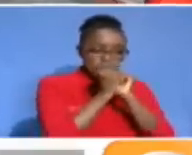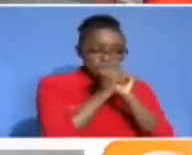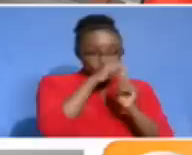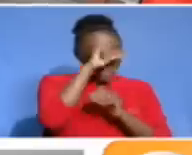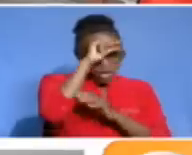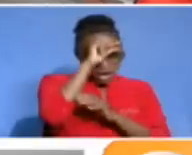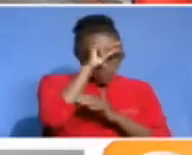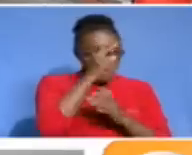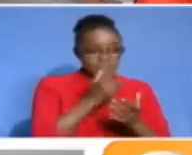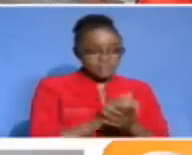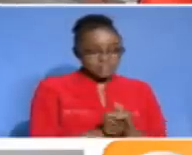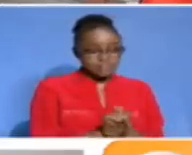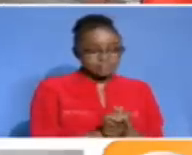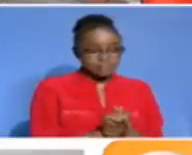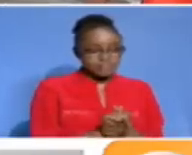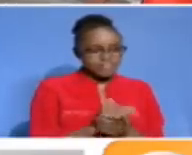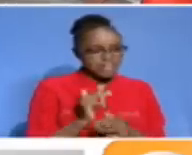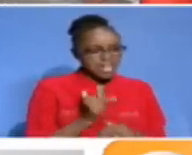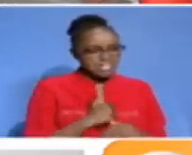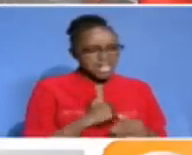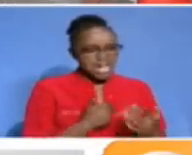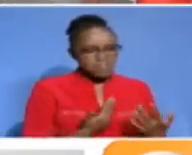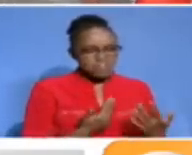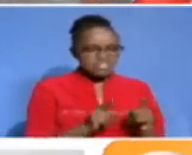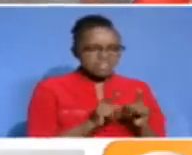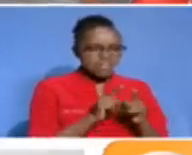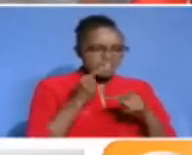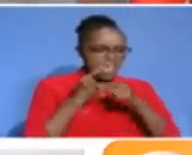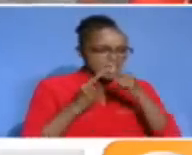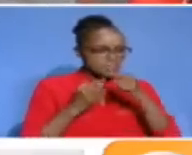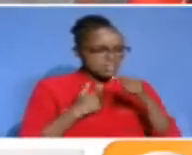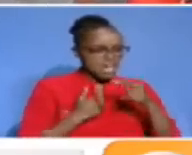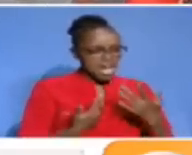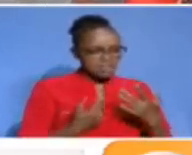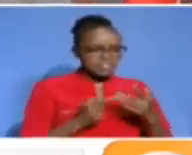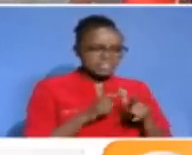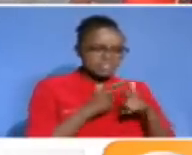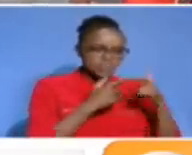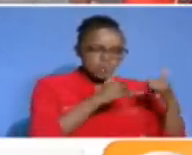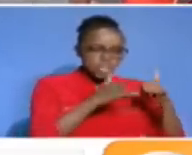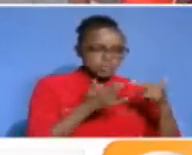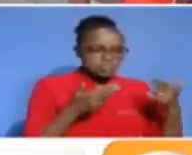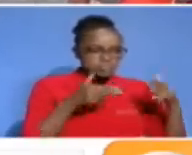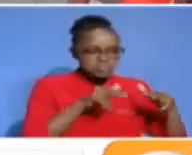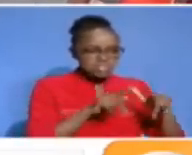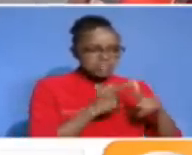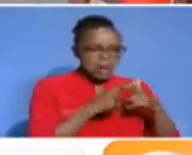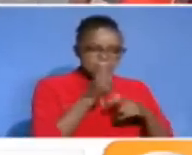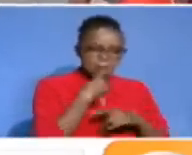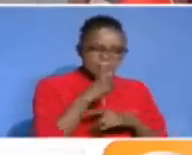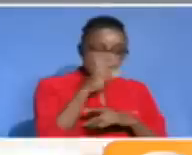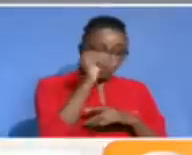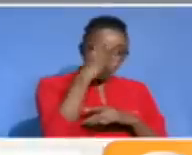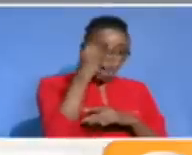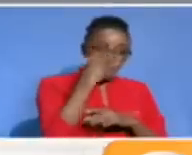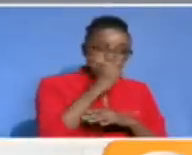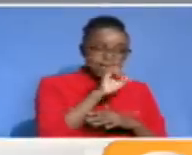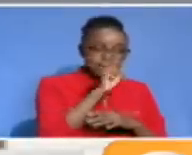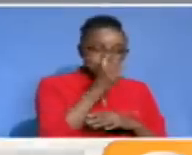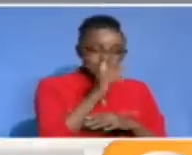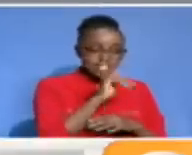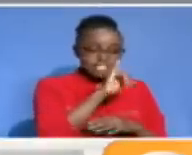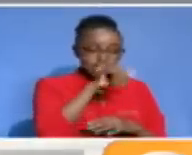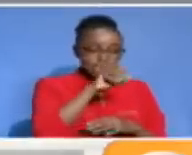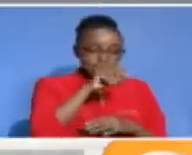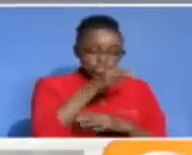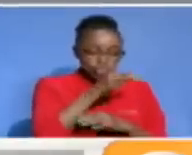government. We have our experience in terms of recovery, in terms of medical. We had ambulances. St. John's was there.